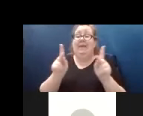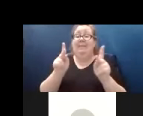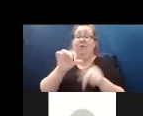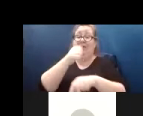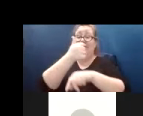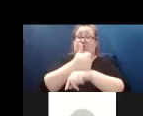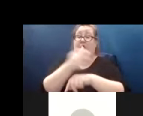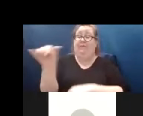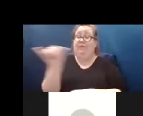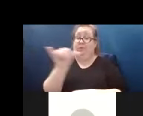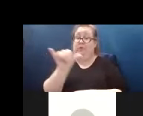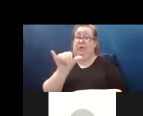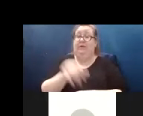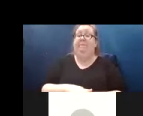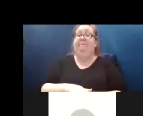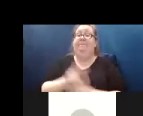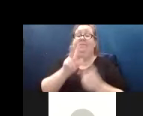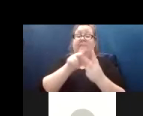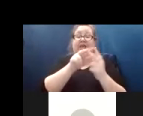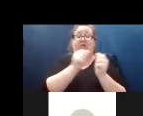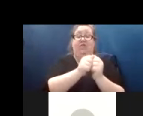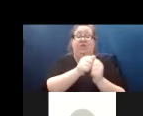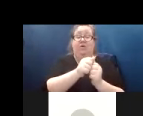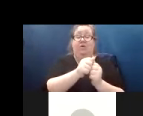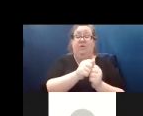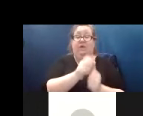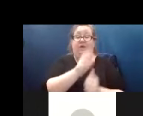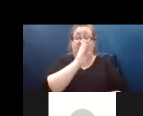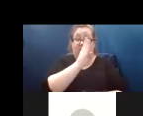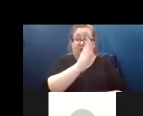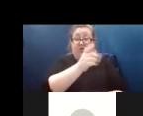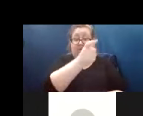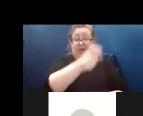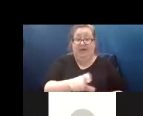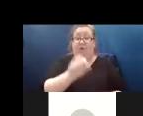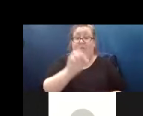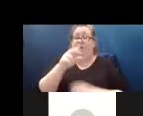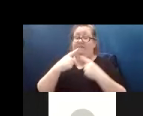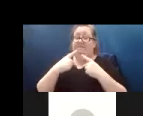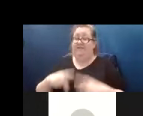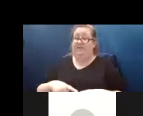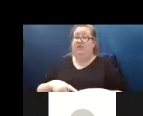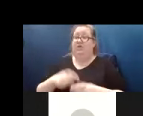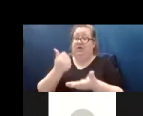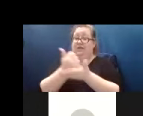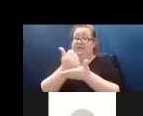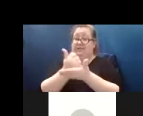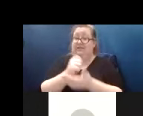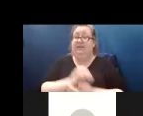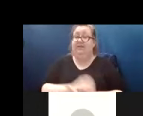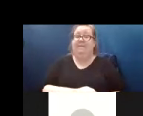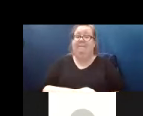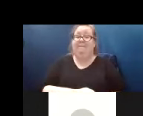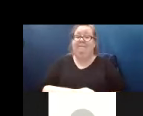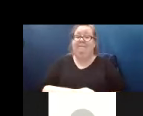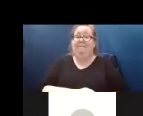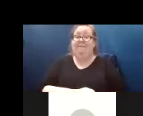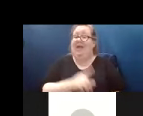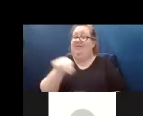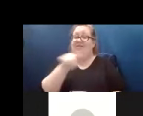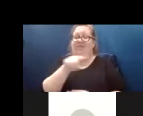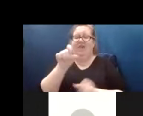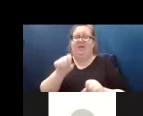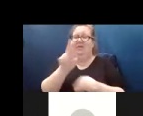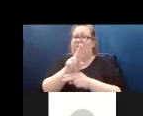too, either with a direct guide or physical assistance too. So, and then those can be used for so many